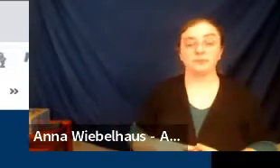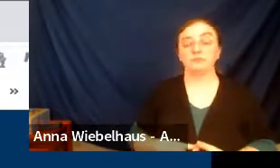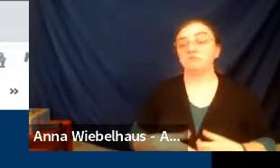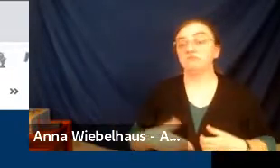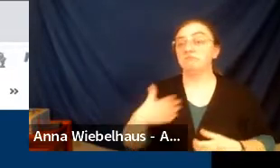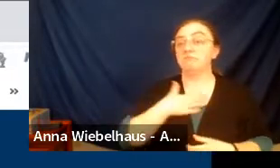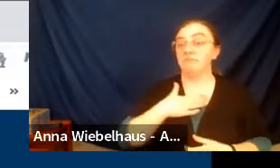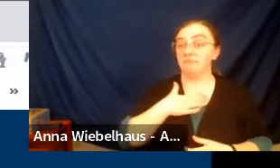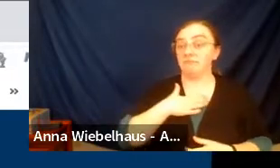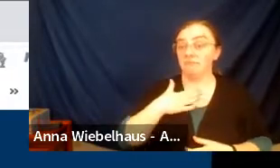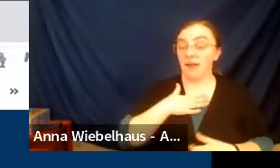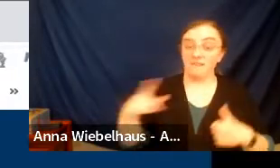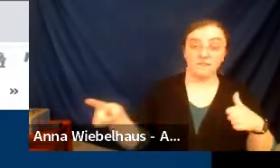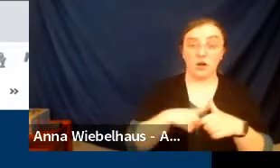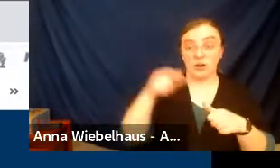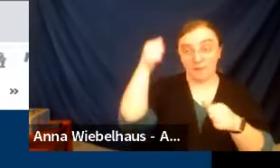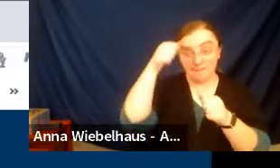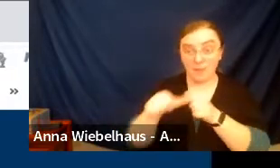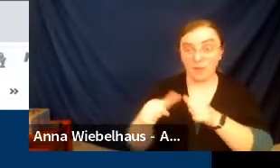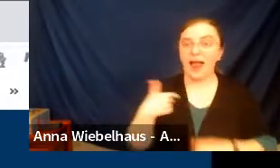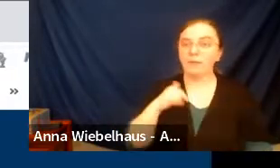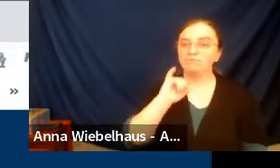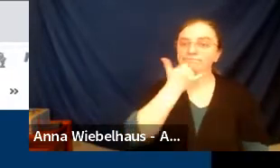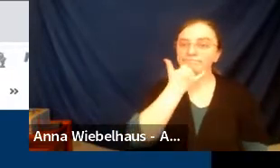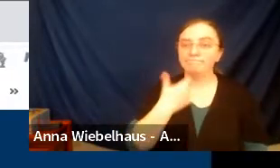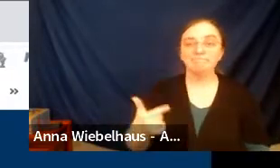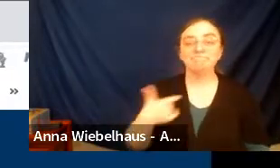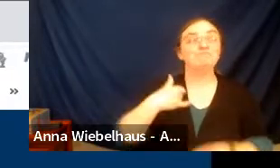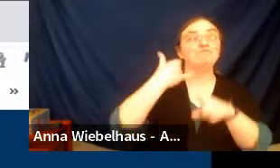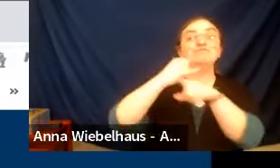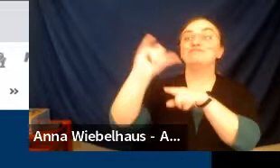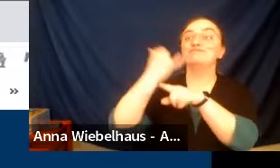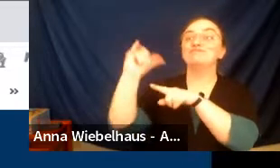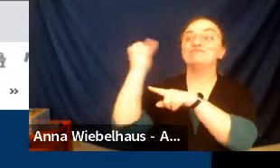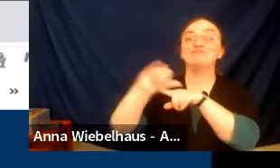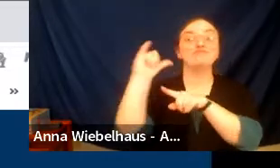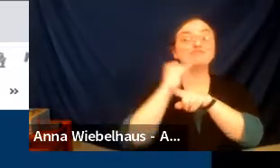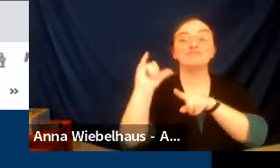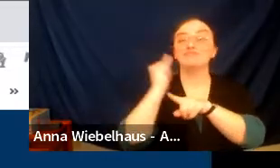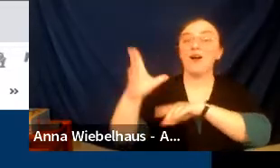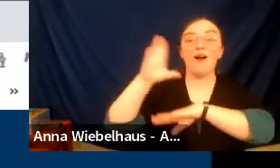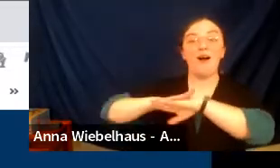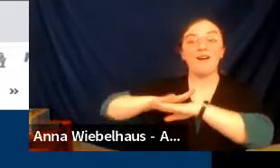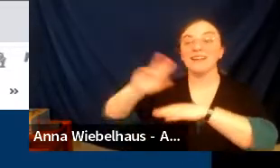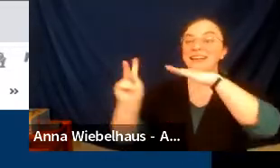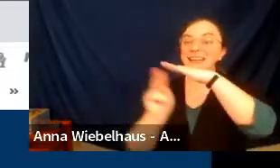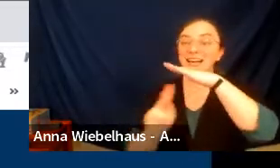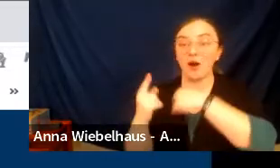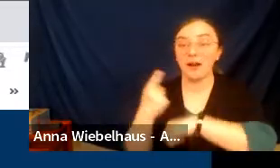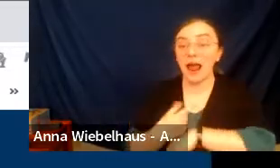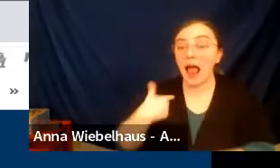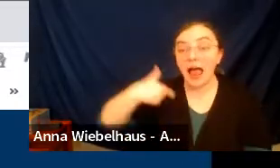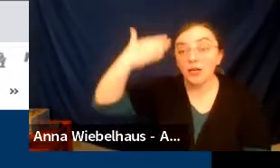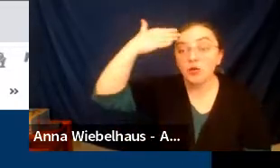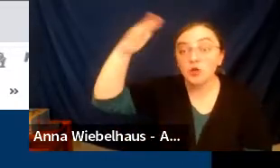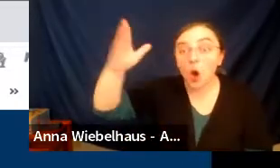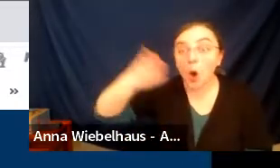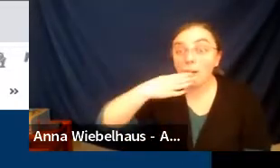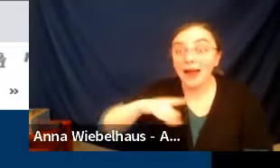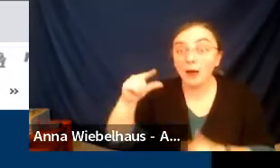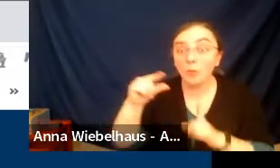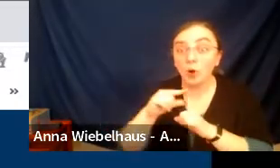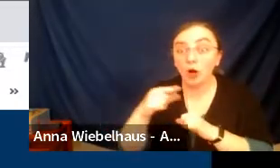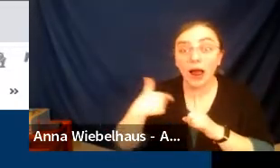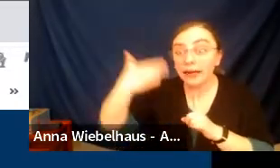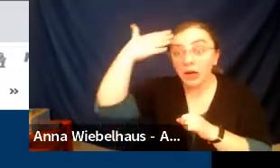I got in trouble for using some rather adult words on one of my first days of kindergarten. I didn't know that these were the bad words.